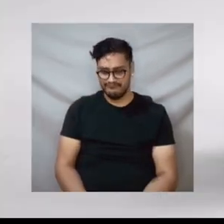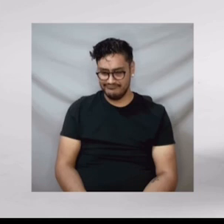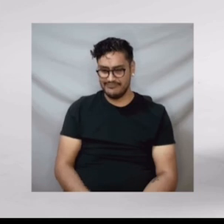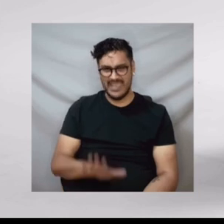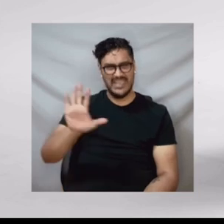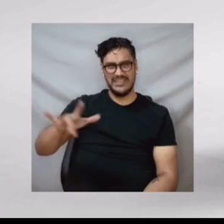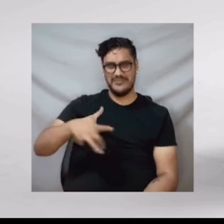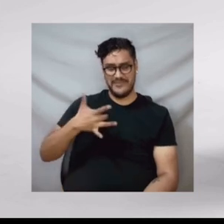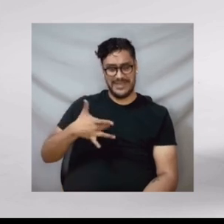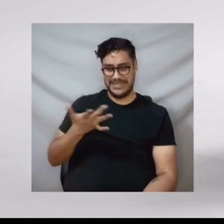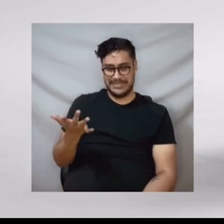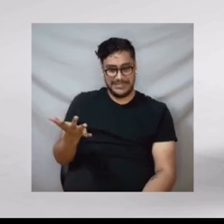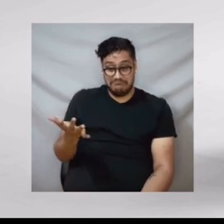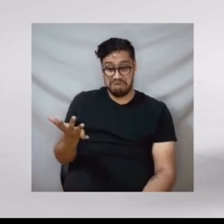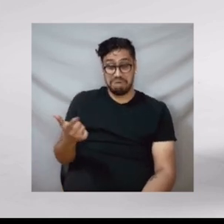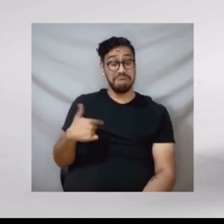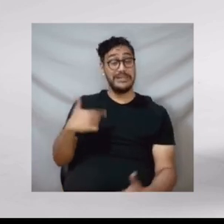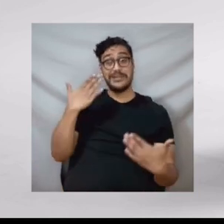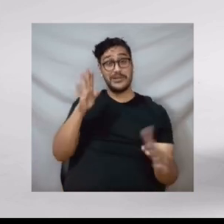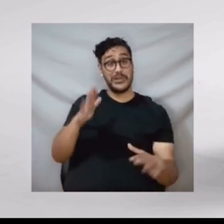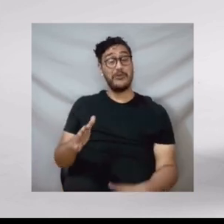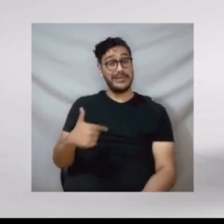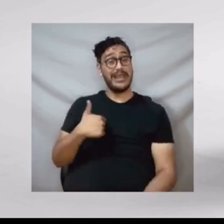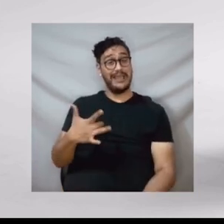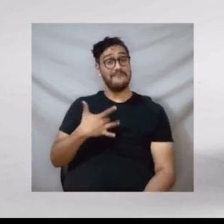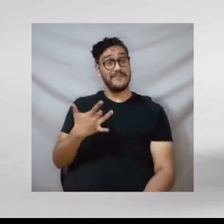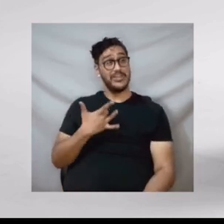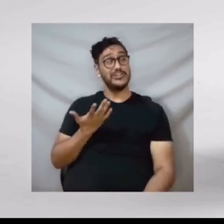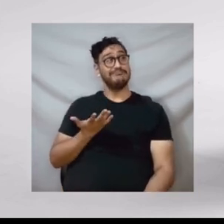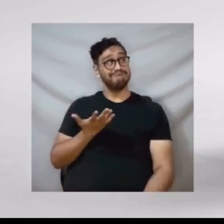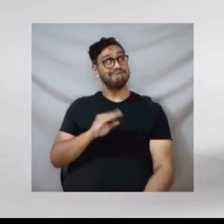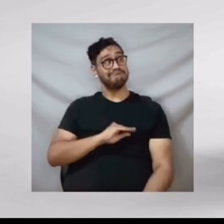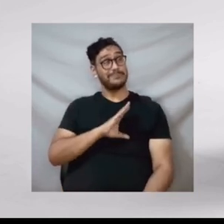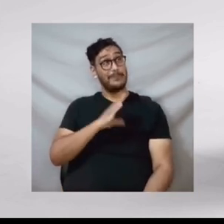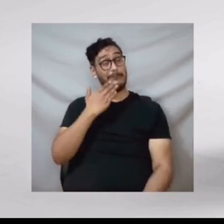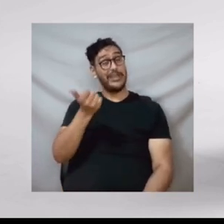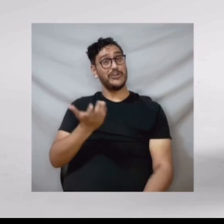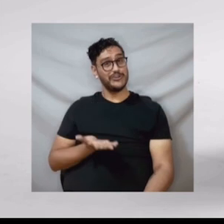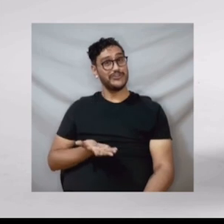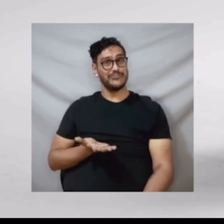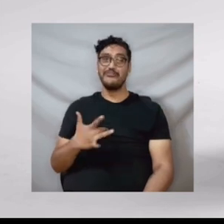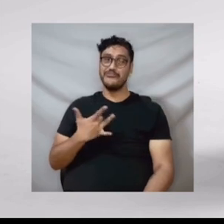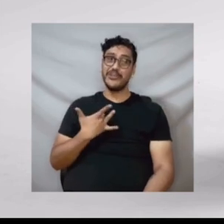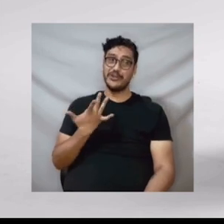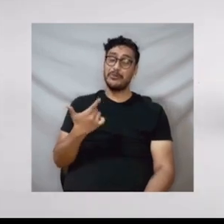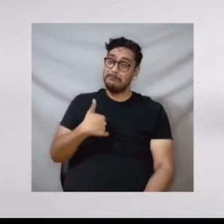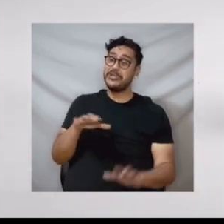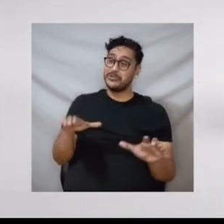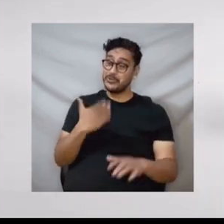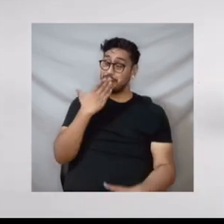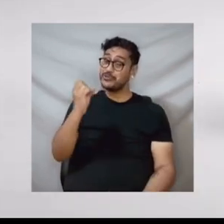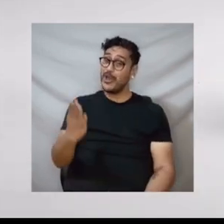I didn't know he felt that way. You know what mean? So it makes me feel a little bit better that I, it made feel like I did a good job.